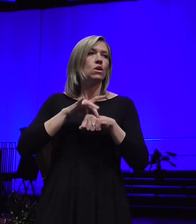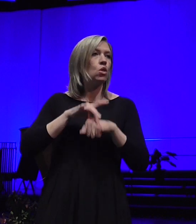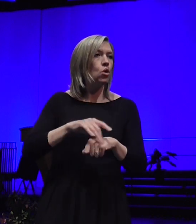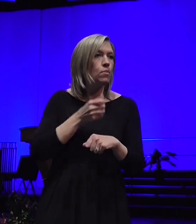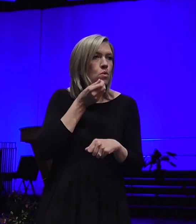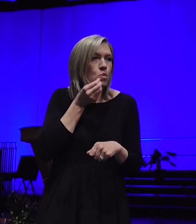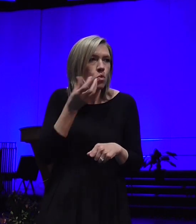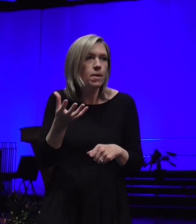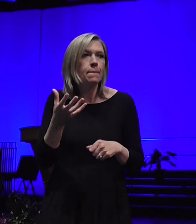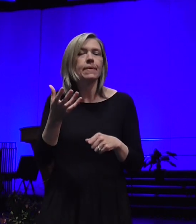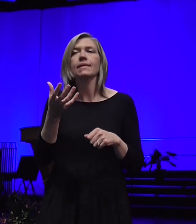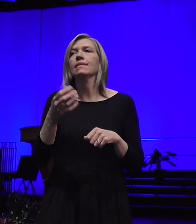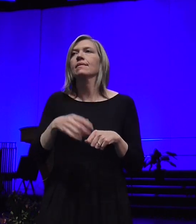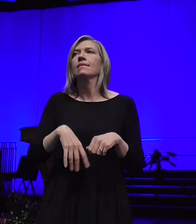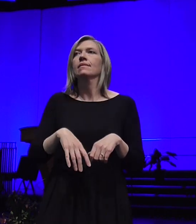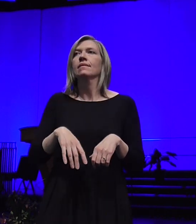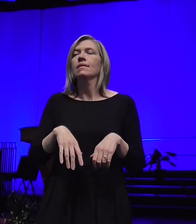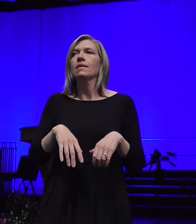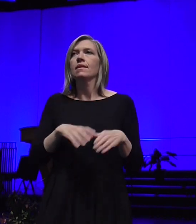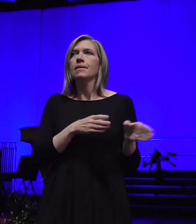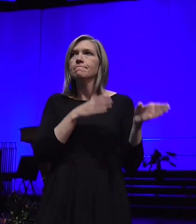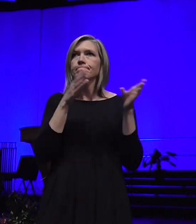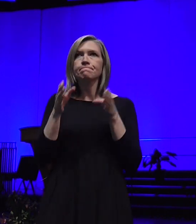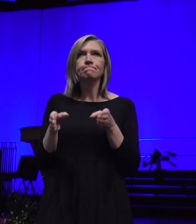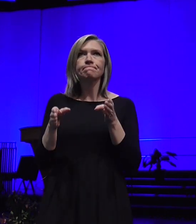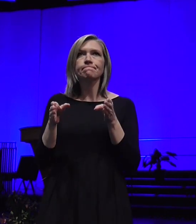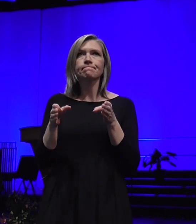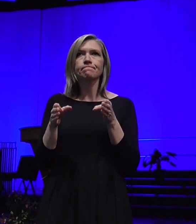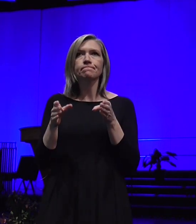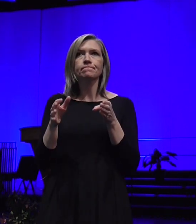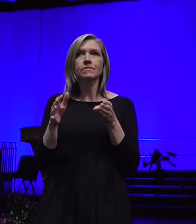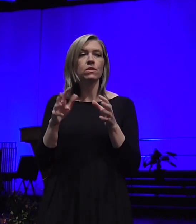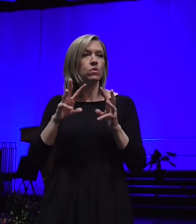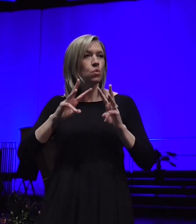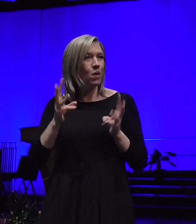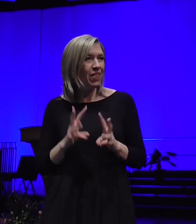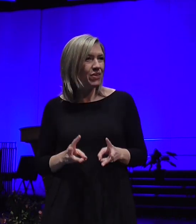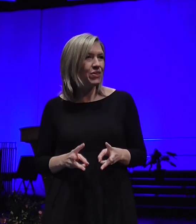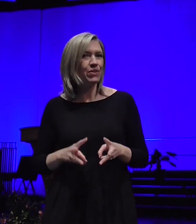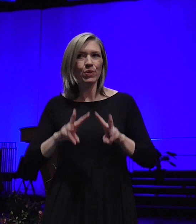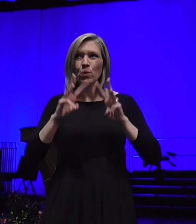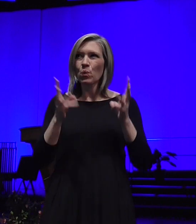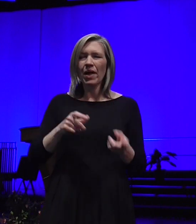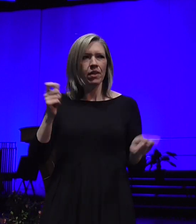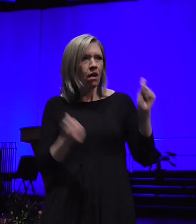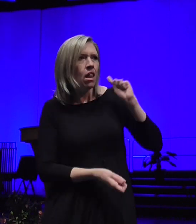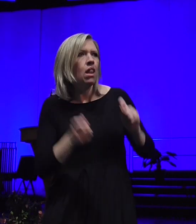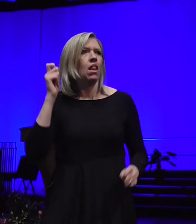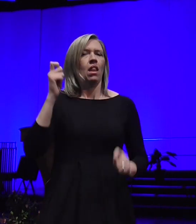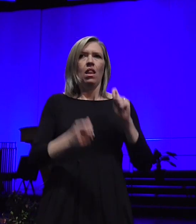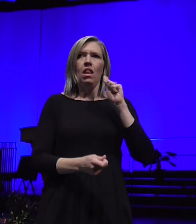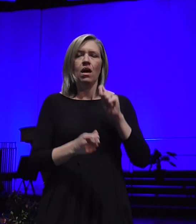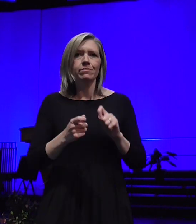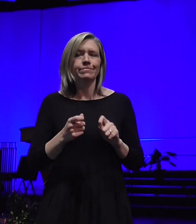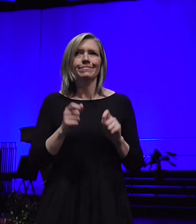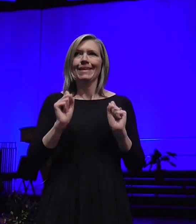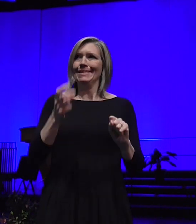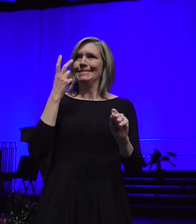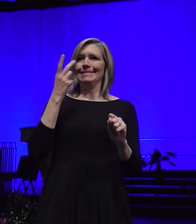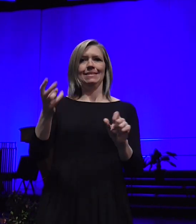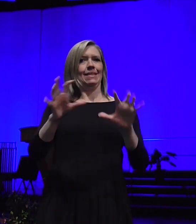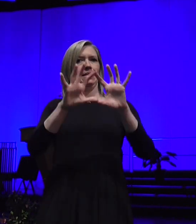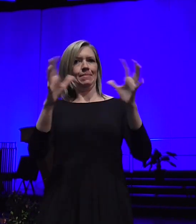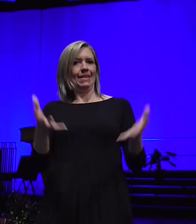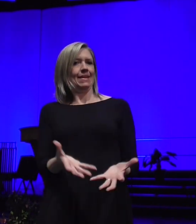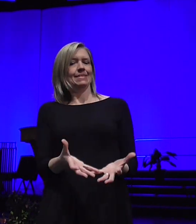global warming and the the weather, the way that the weather is changing, the way that we can see the whole